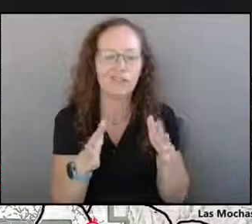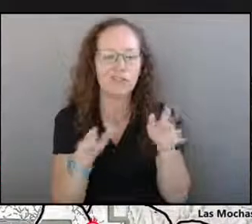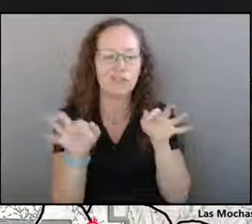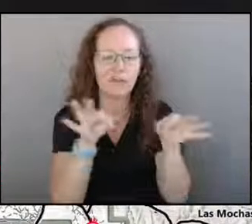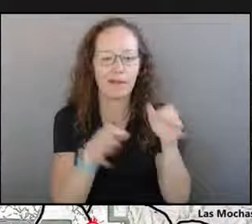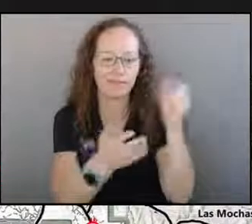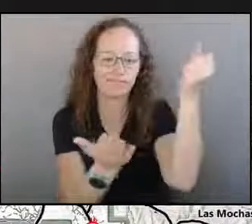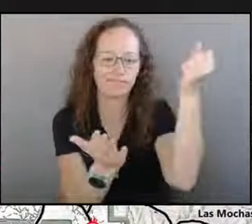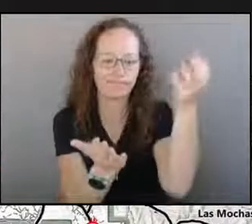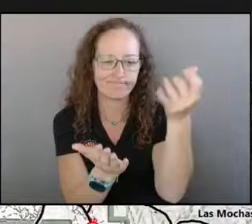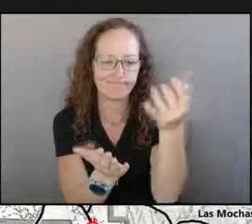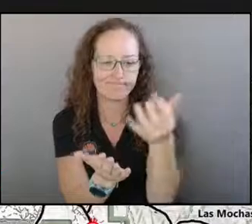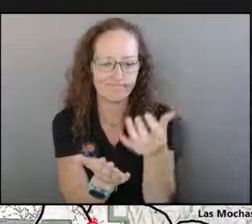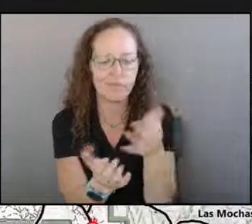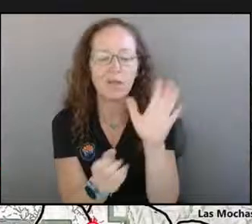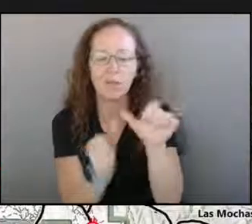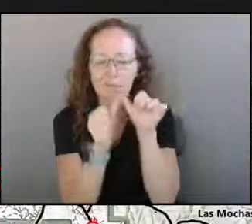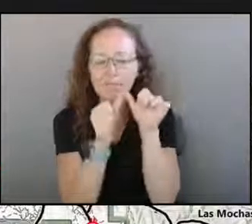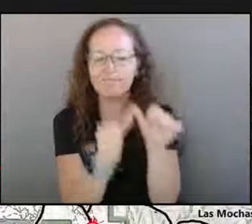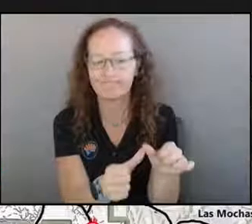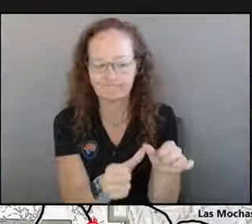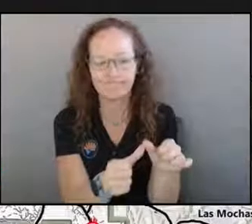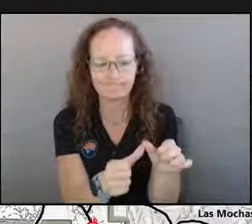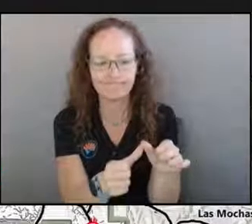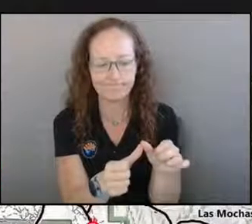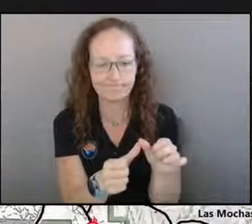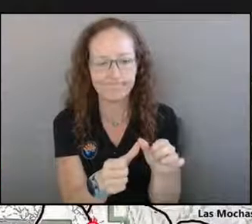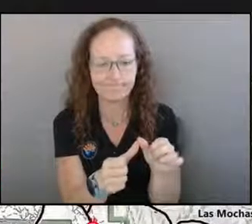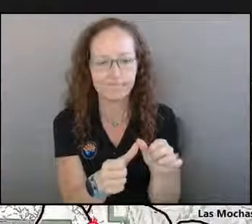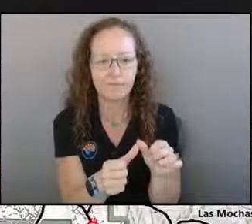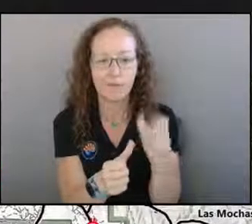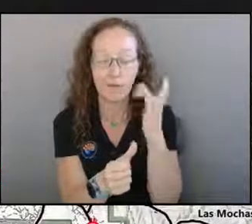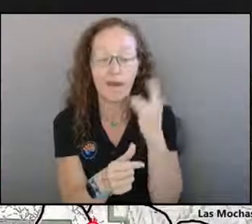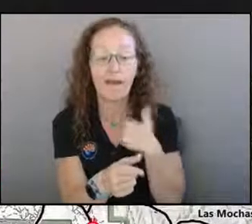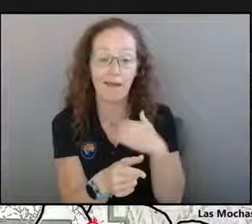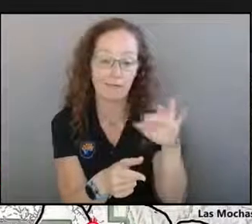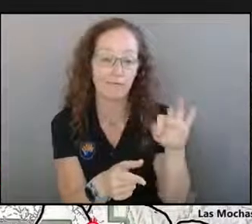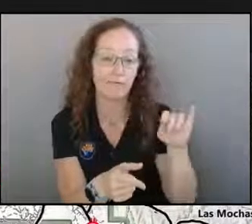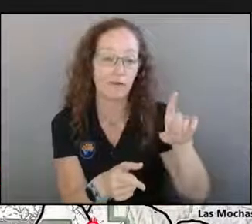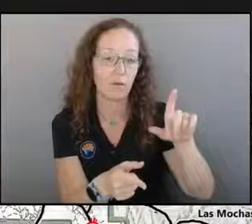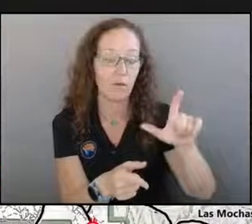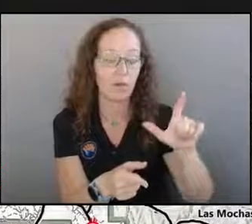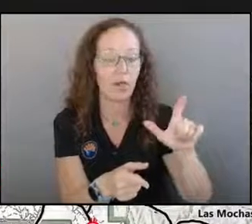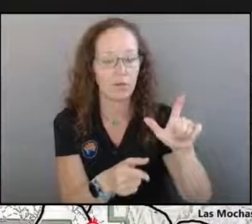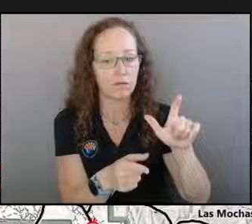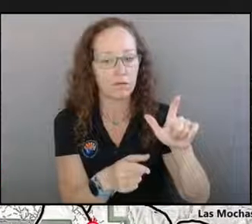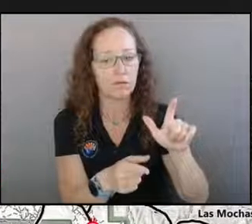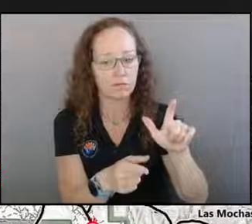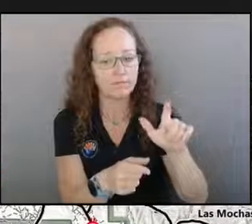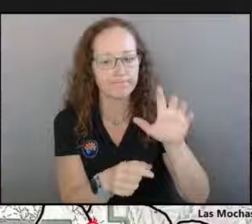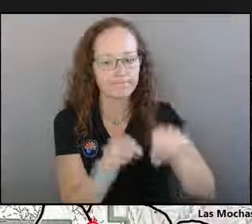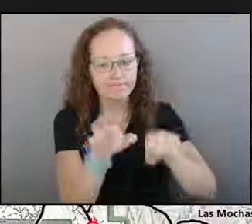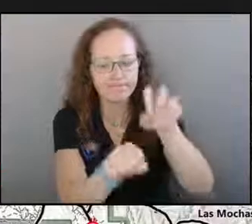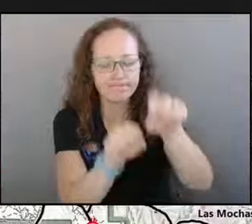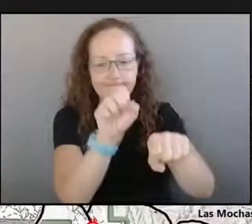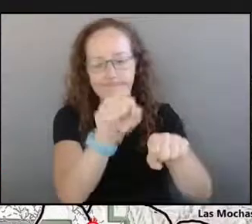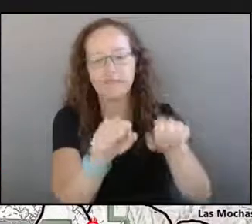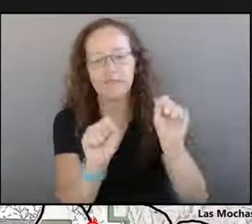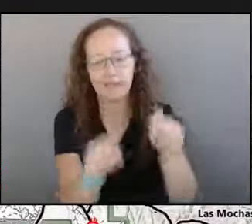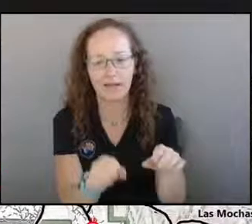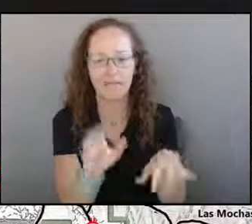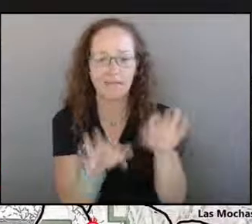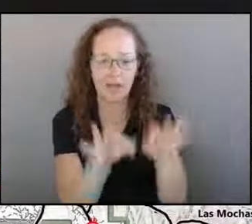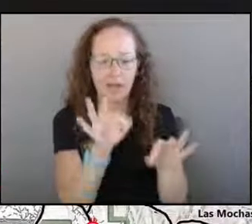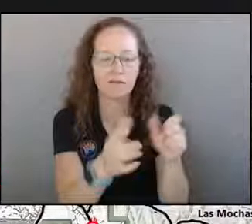to back as it has fuels behind it, and it's going to find those fuels back down with low to moderate fire behavior. It may do